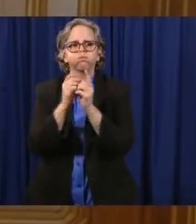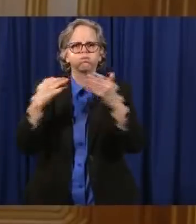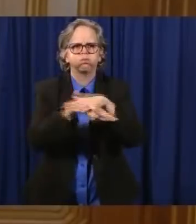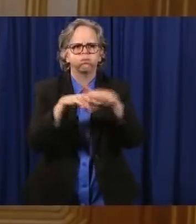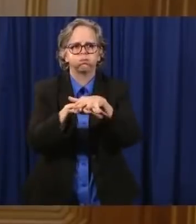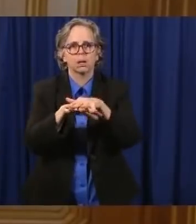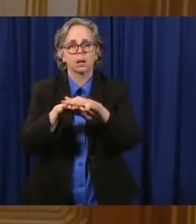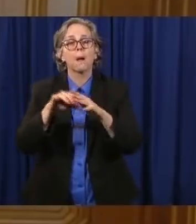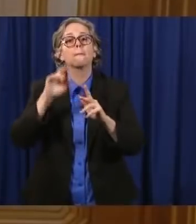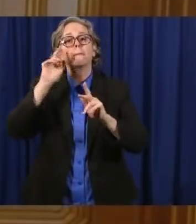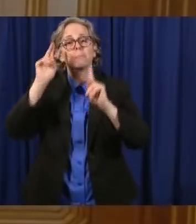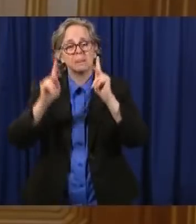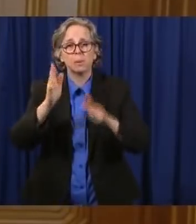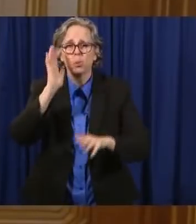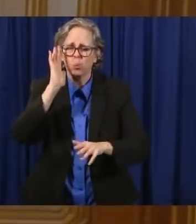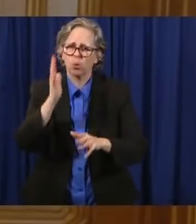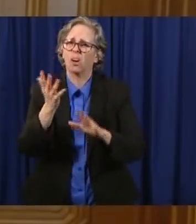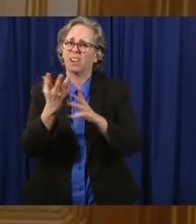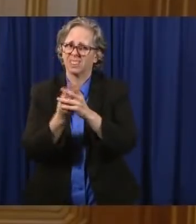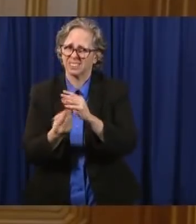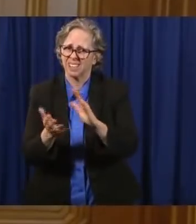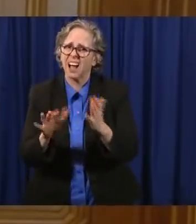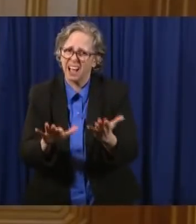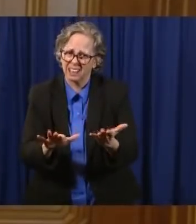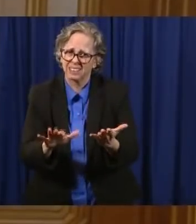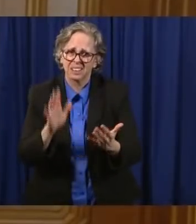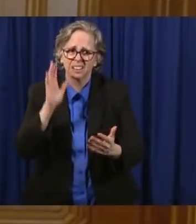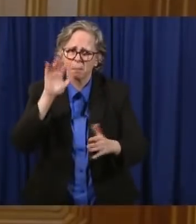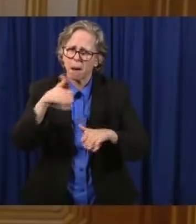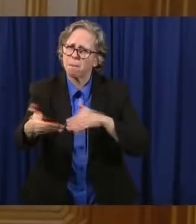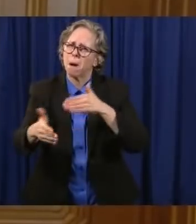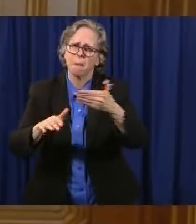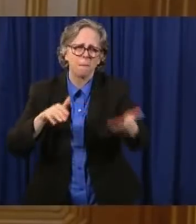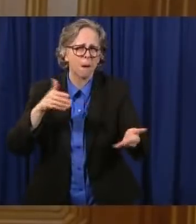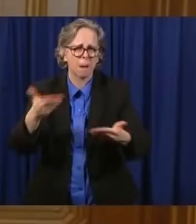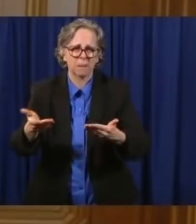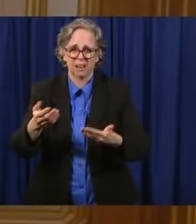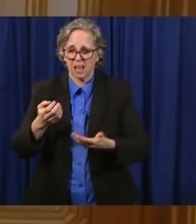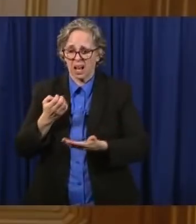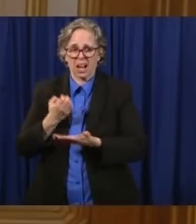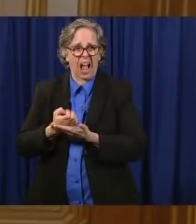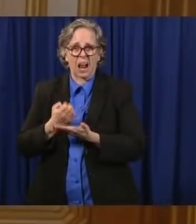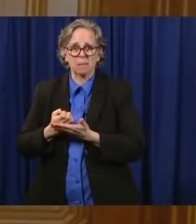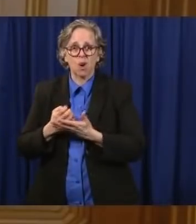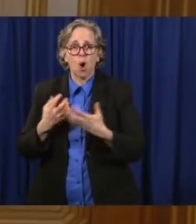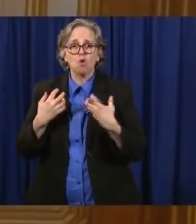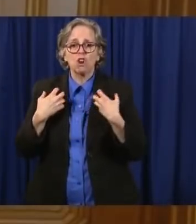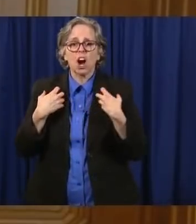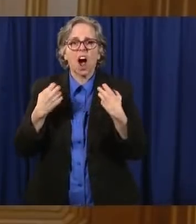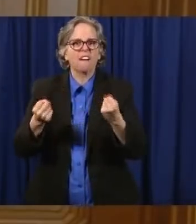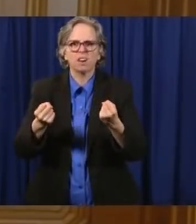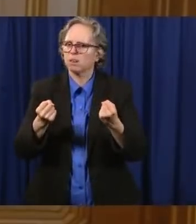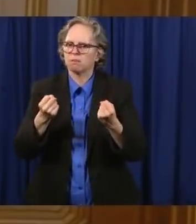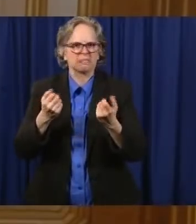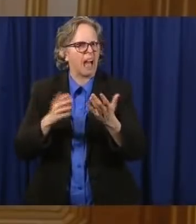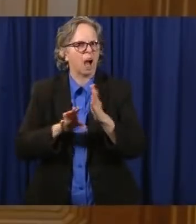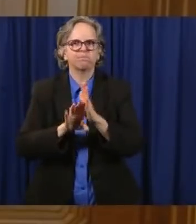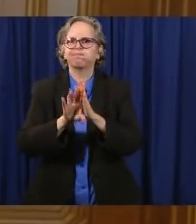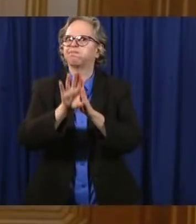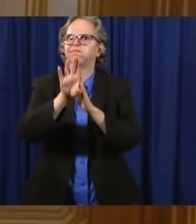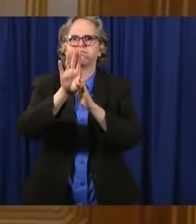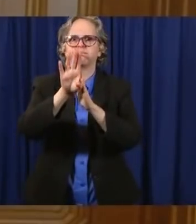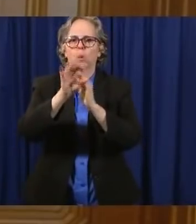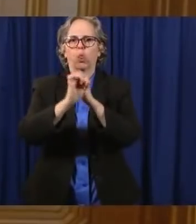and it's going to delay our ability to economically recover. The last thing we need is this thing as